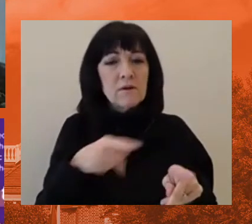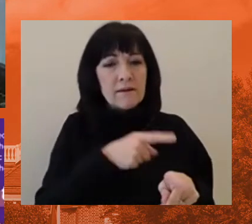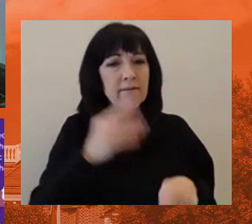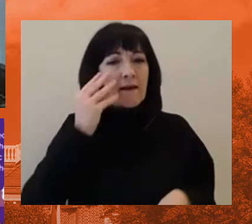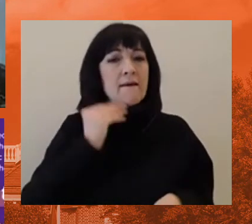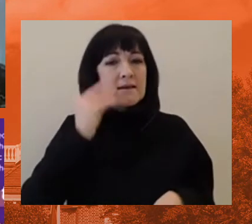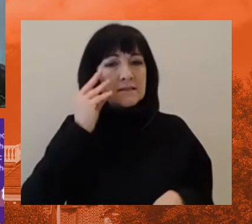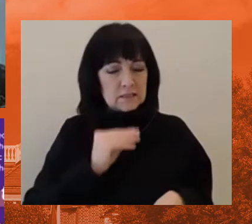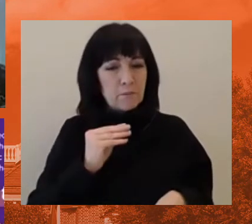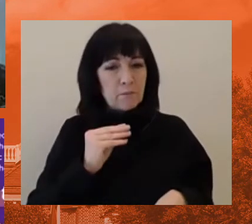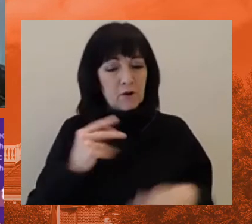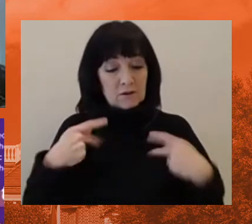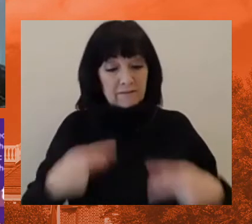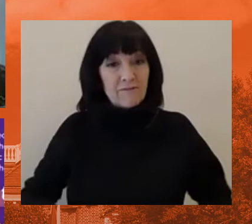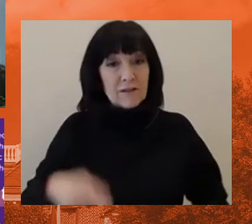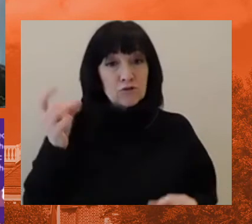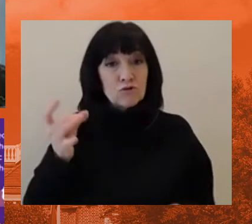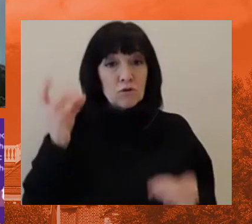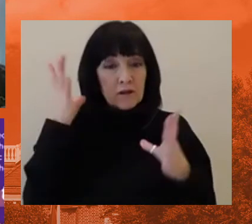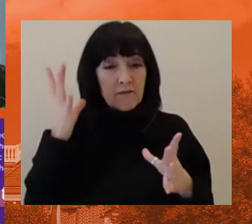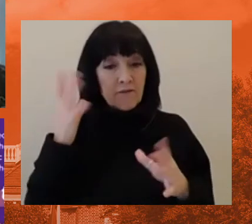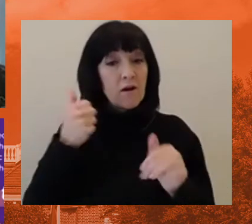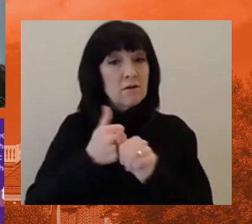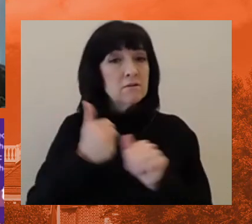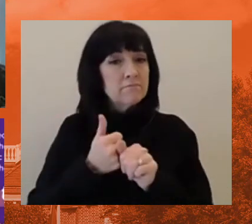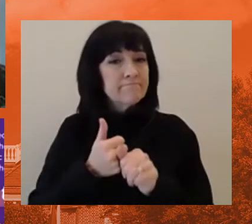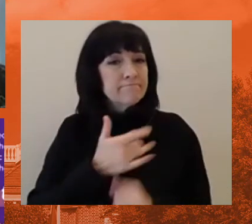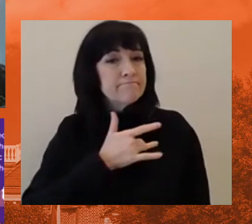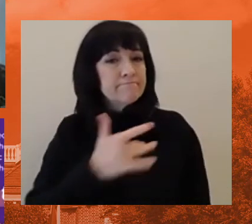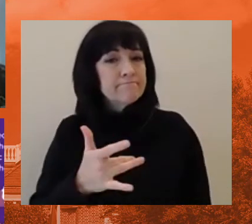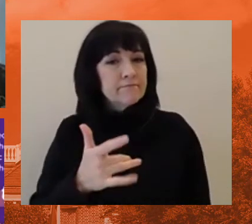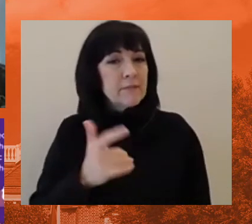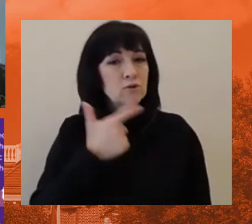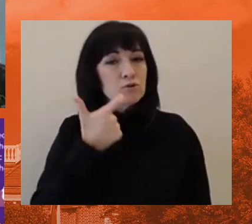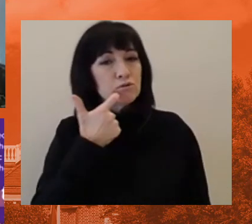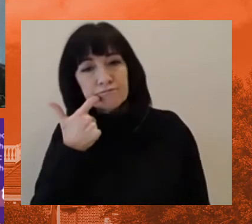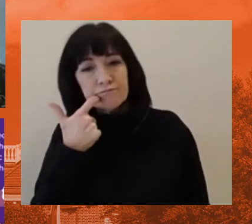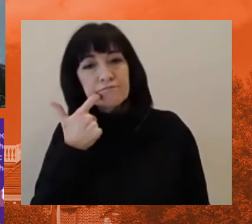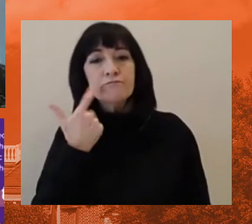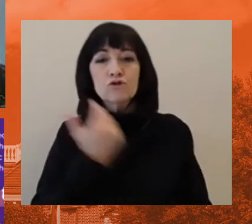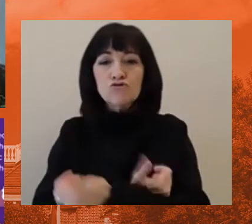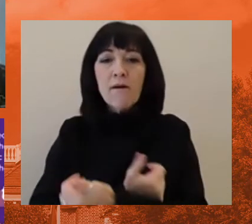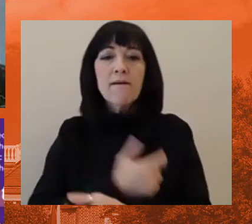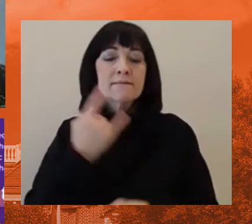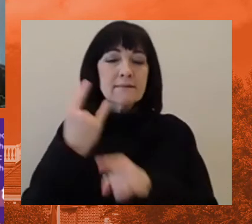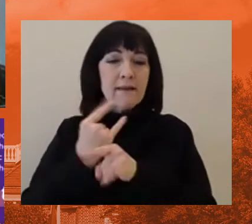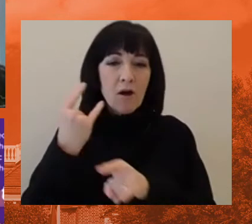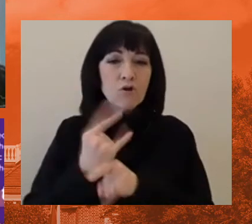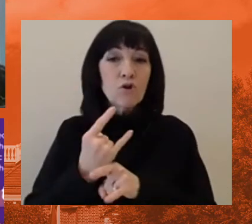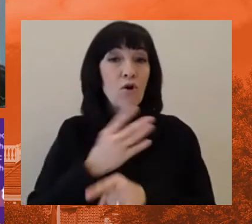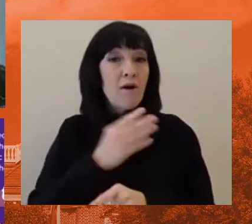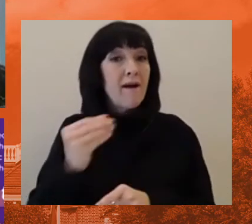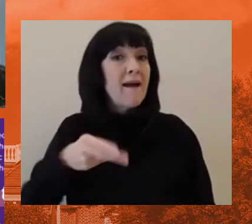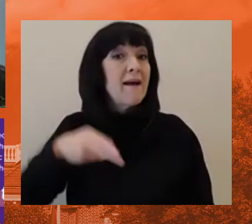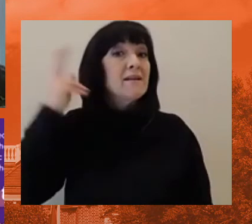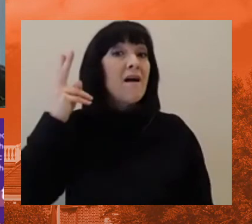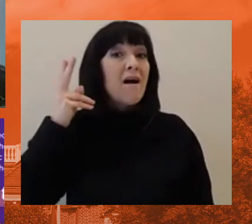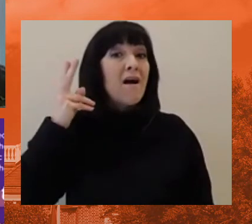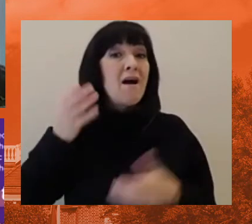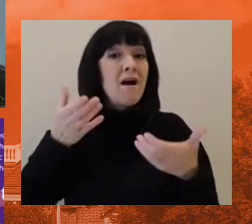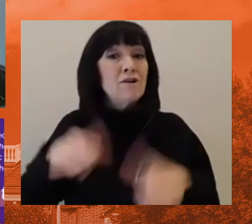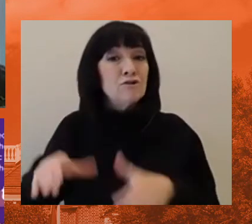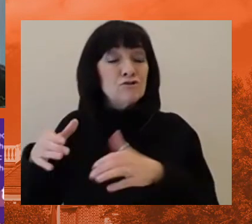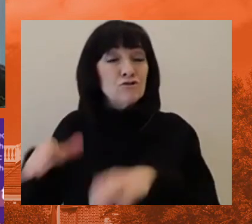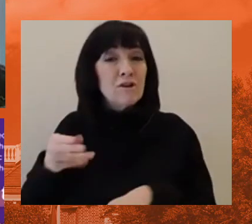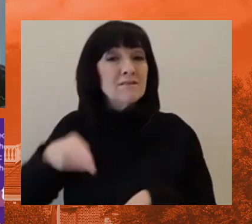dating relationship are more likely to use drugs and alcohol, are at a greater risk of suicide, and are much more likely to carry patterns of